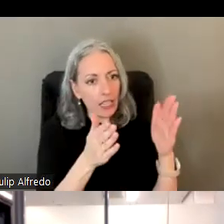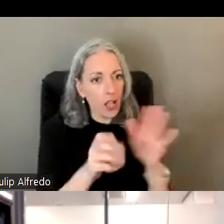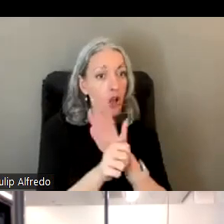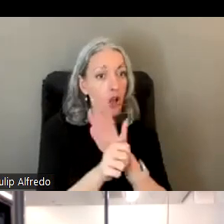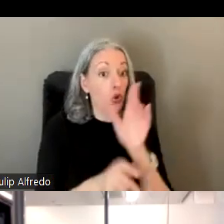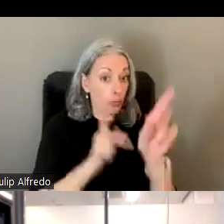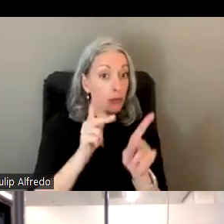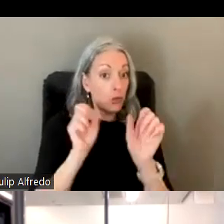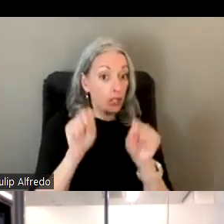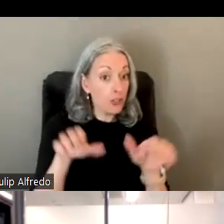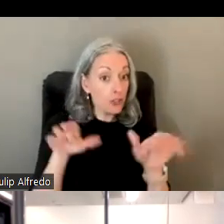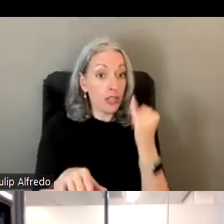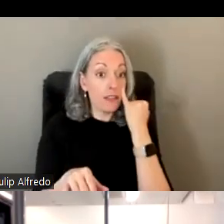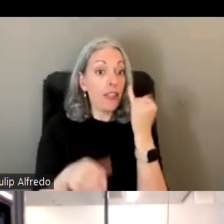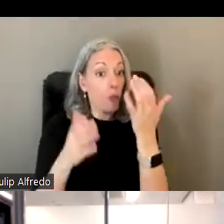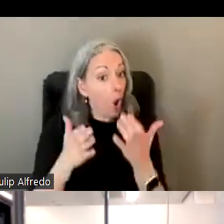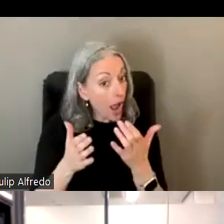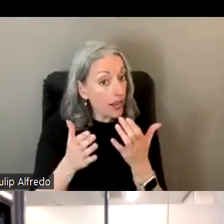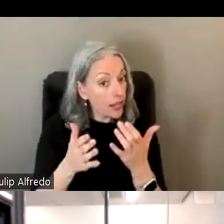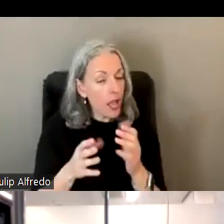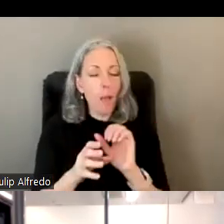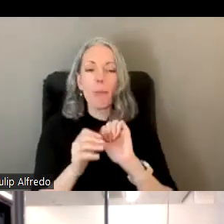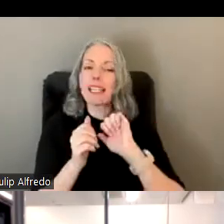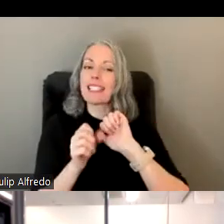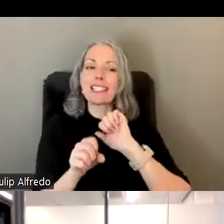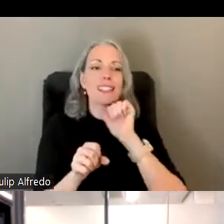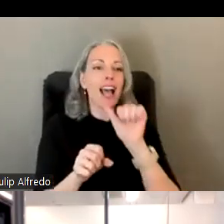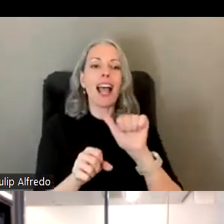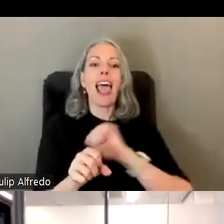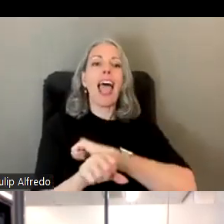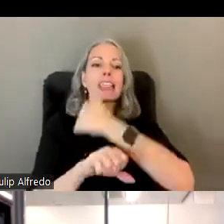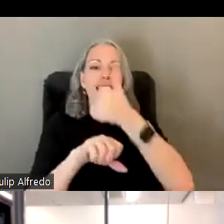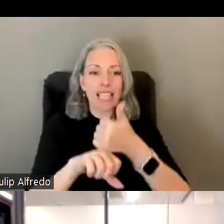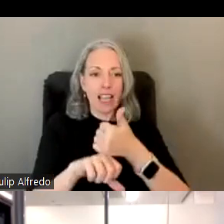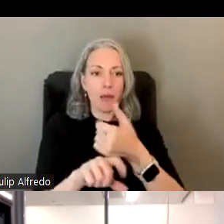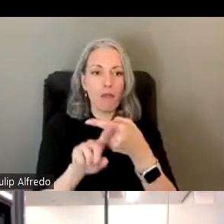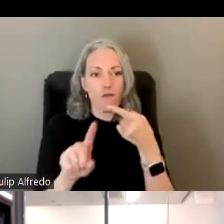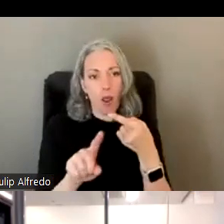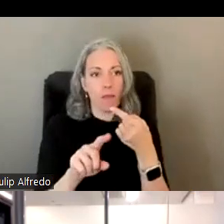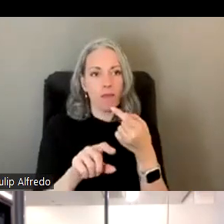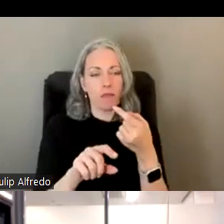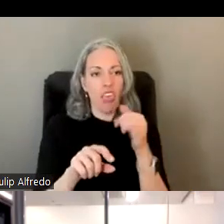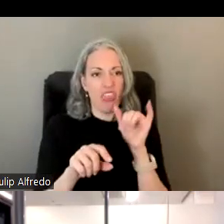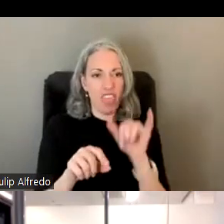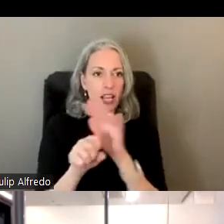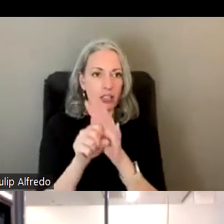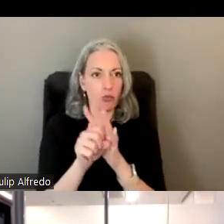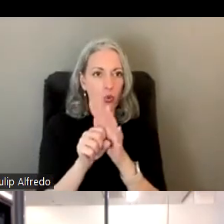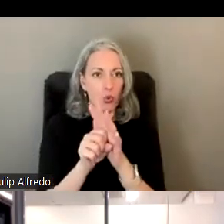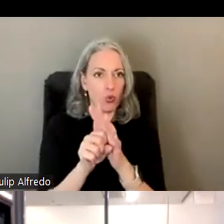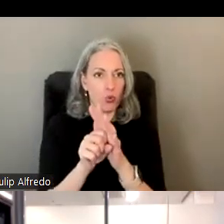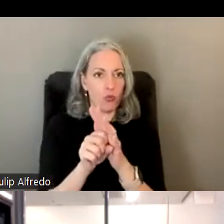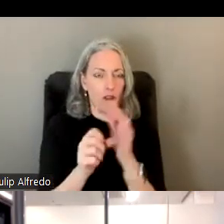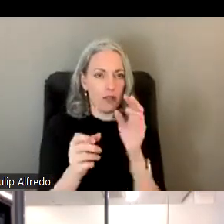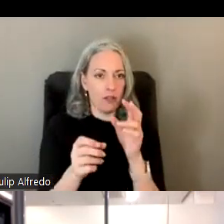could do it if they wanted, but it's not how the funding is structured to get funding to local communities to do it, is what I'm hearing. It would